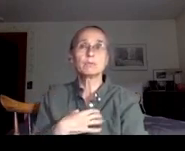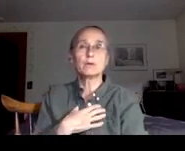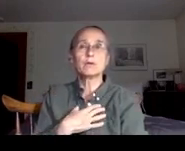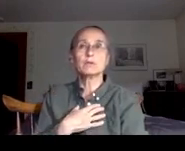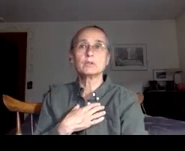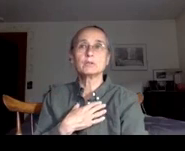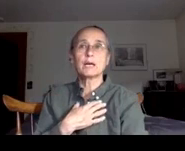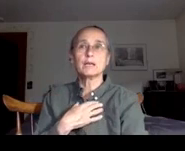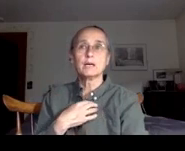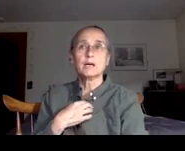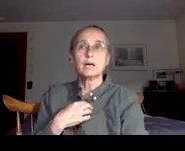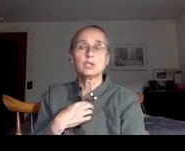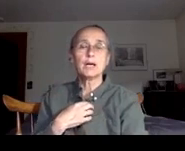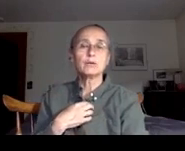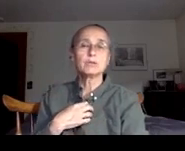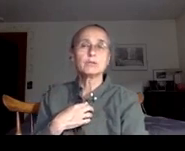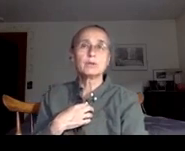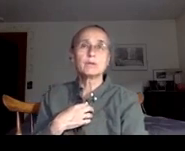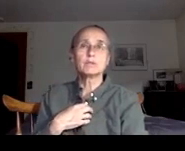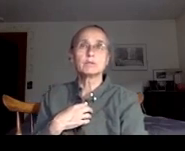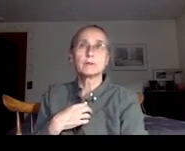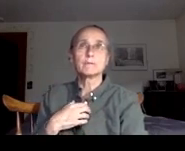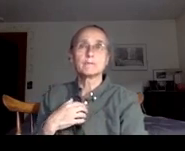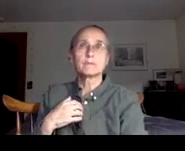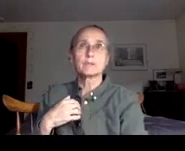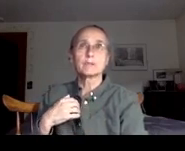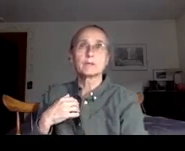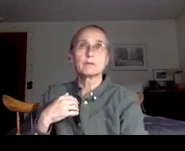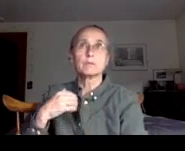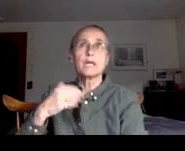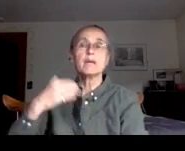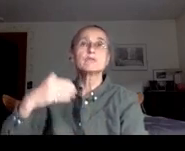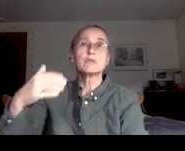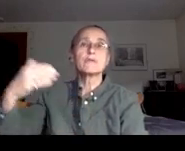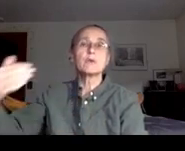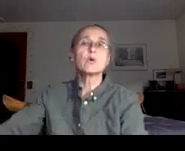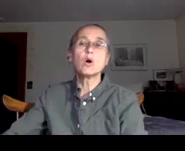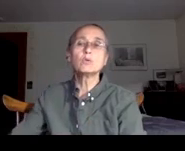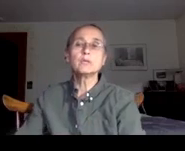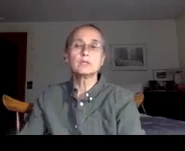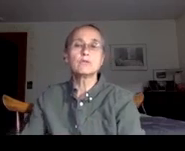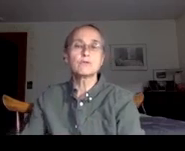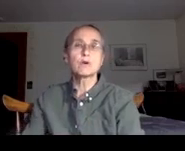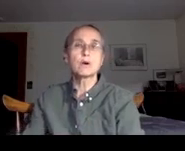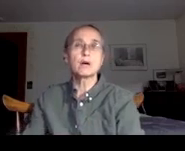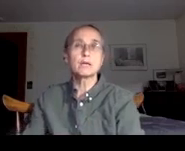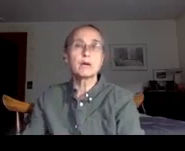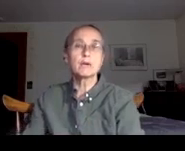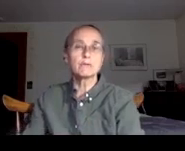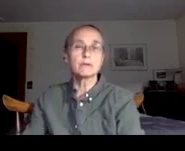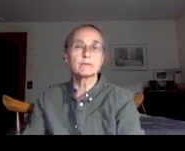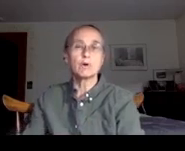my experience is that a child exhibits behaviors that they will only do for